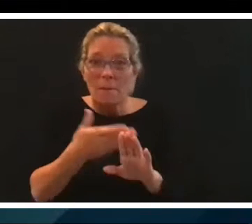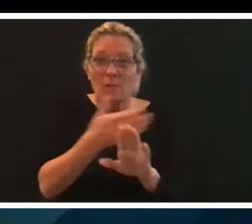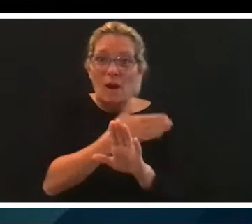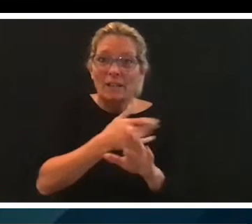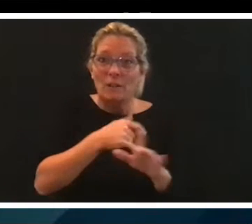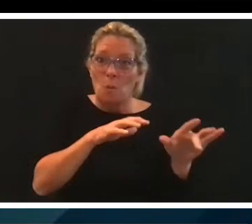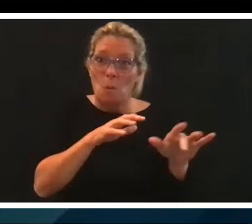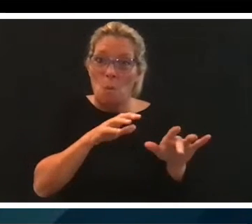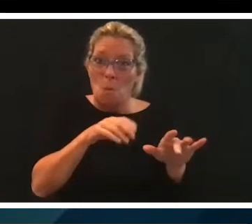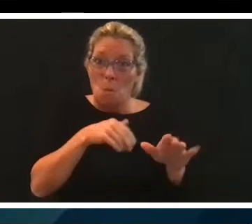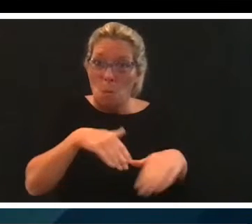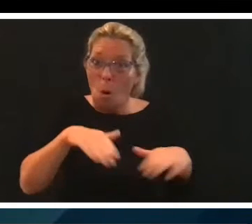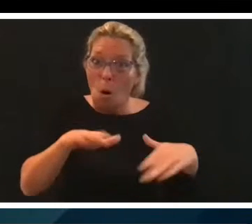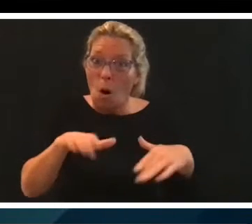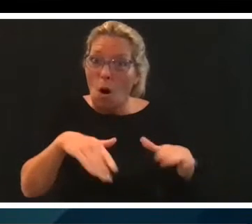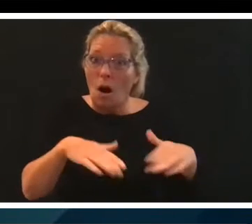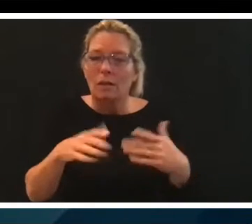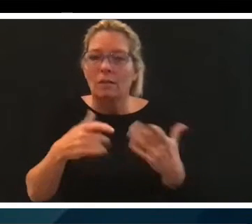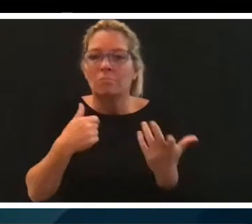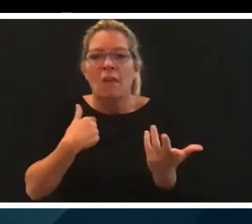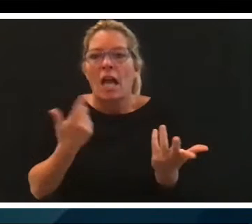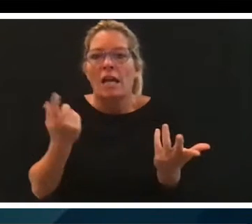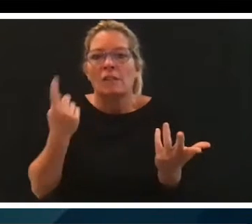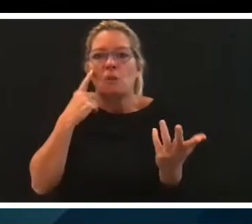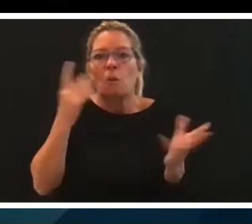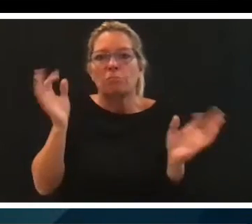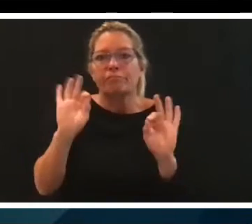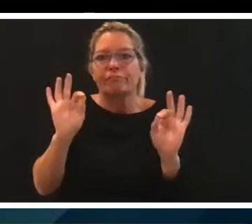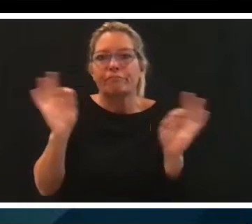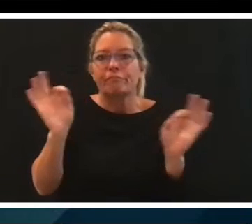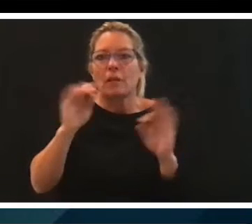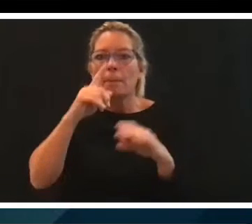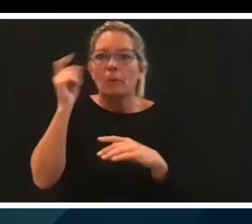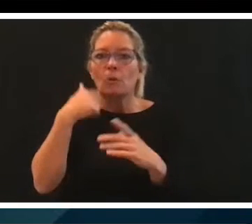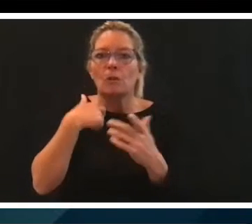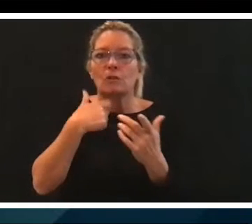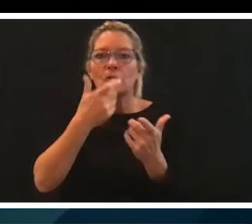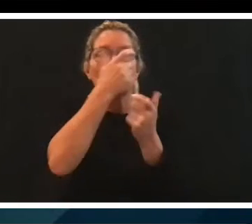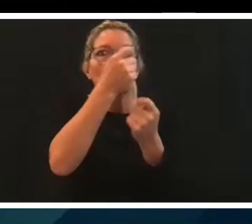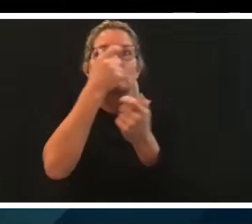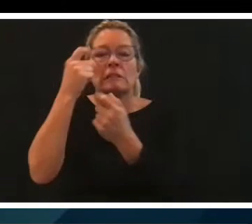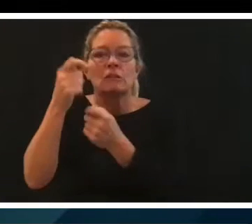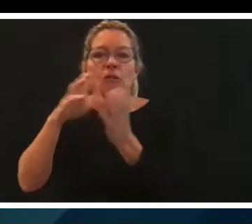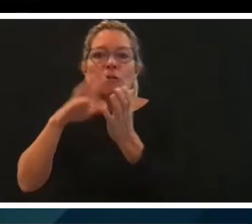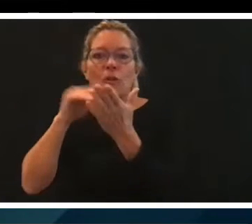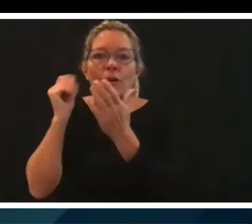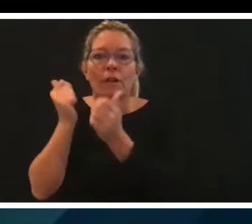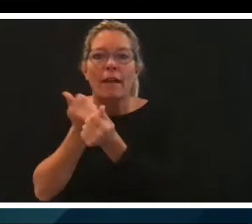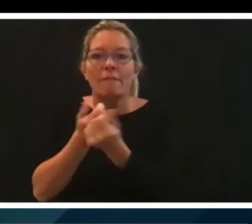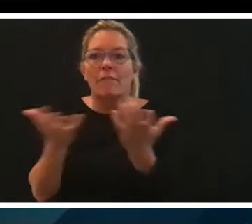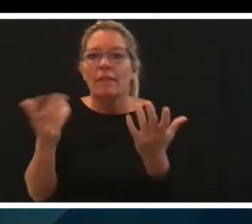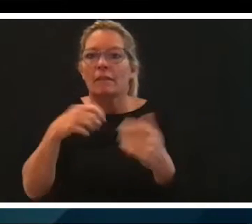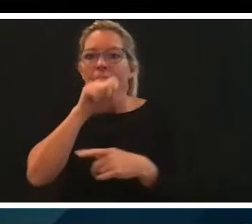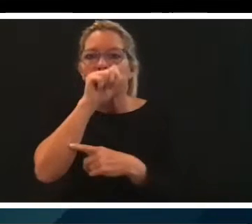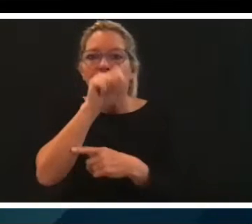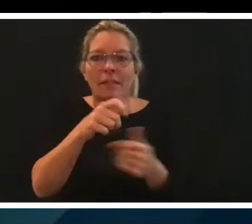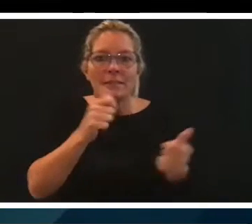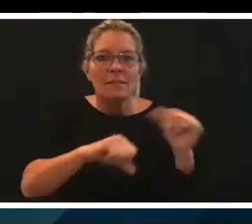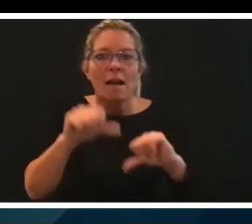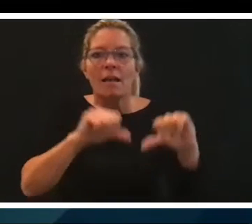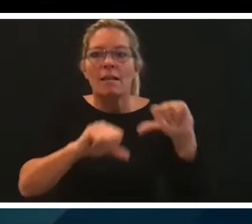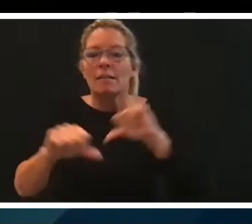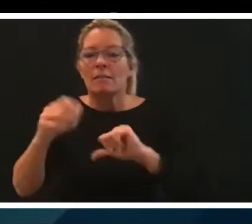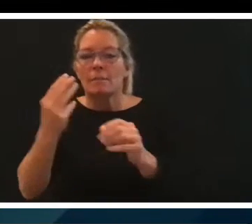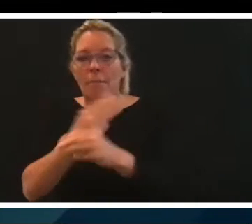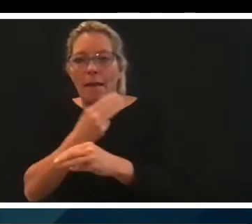it was just something you take for granted because you're interested in everything. I liked science and math, and